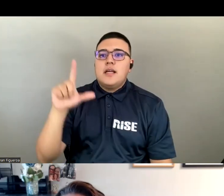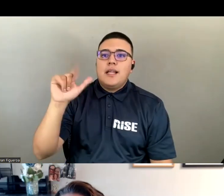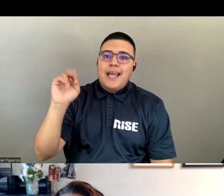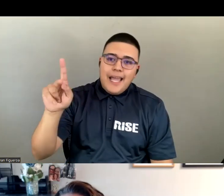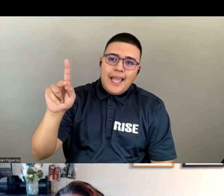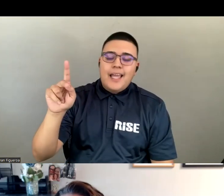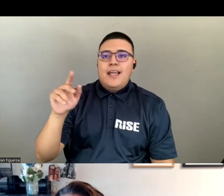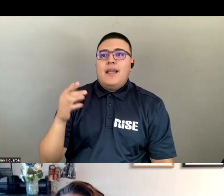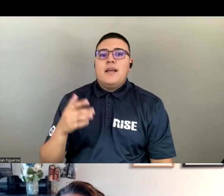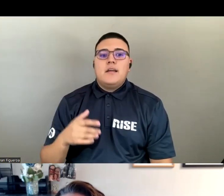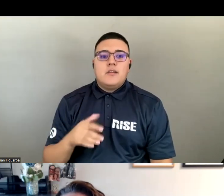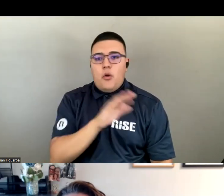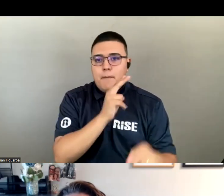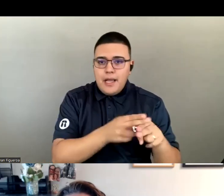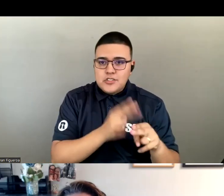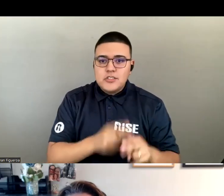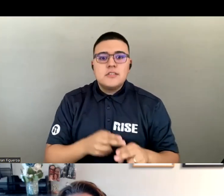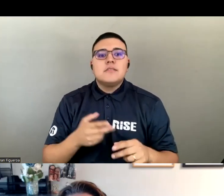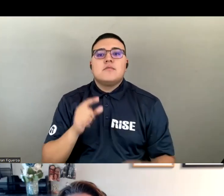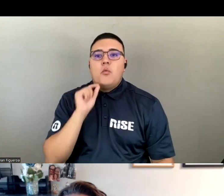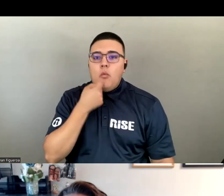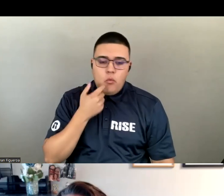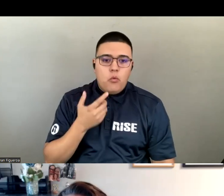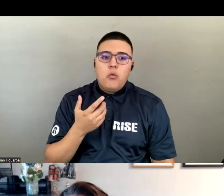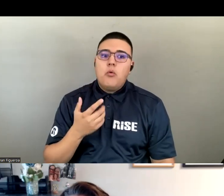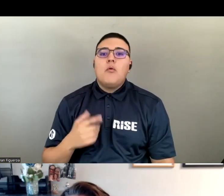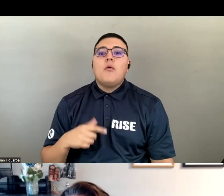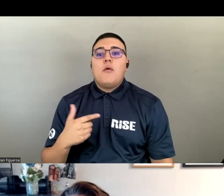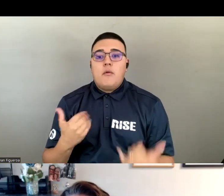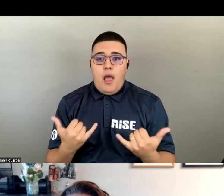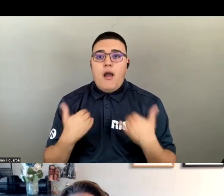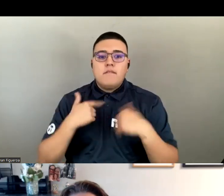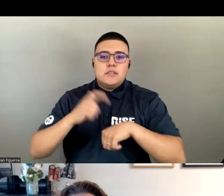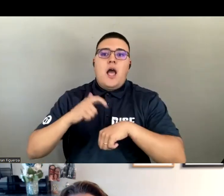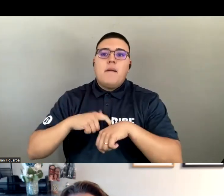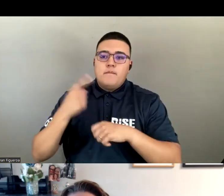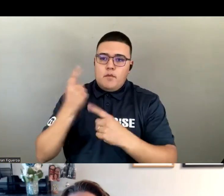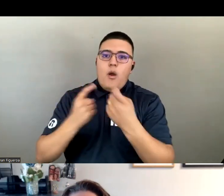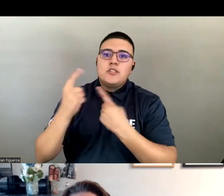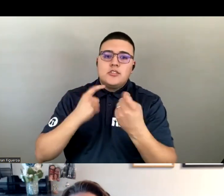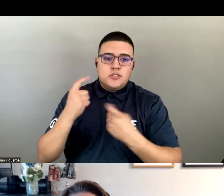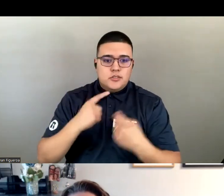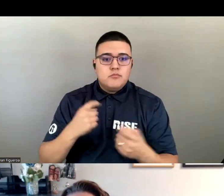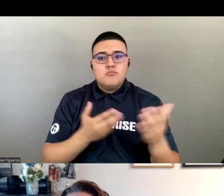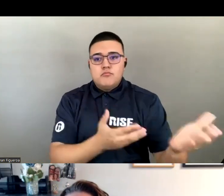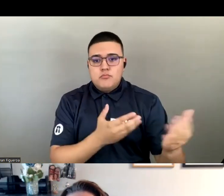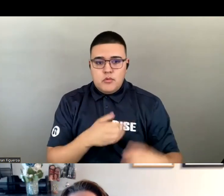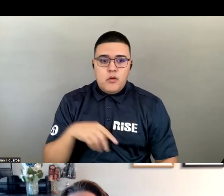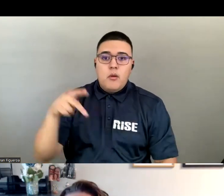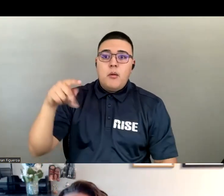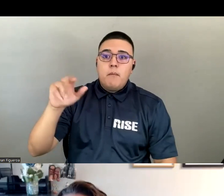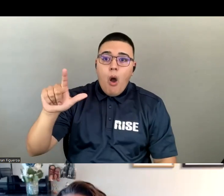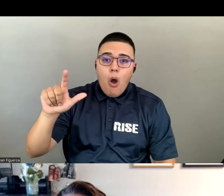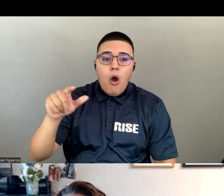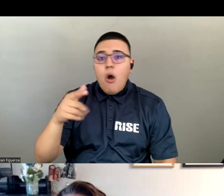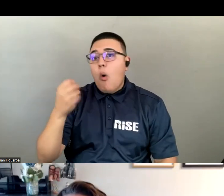mentioned. There are a few questions, so we do have time now for questions for both Paul and Rob. So I'm going